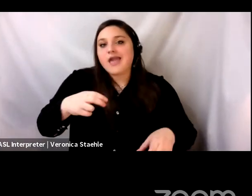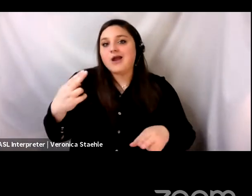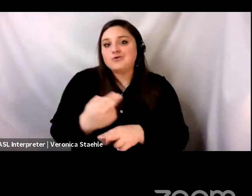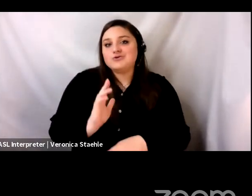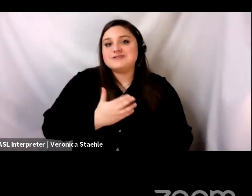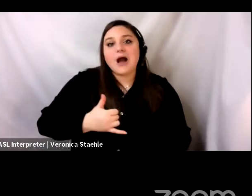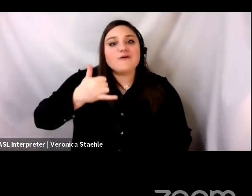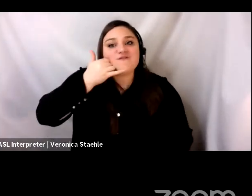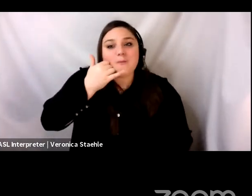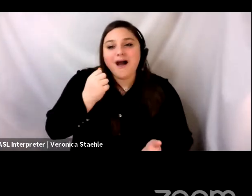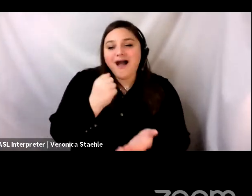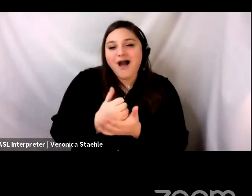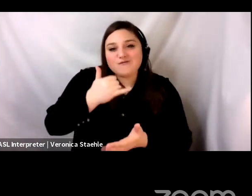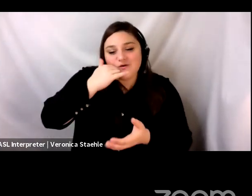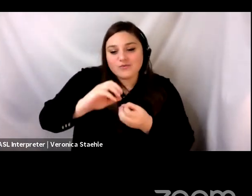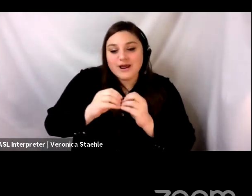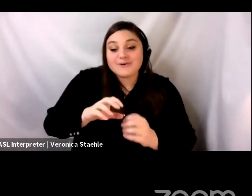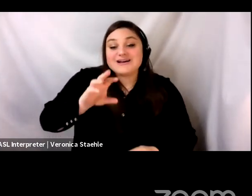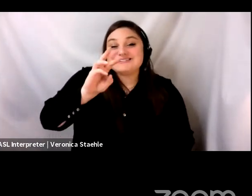is